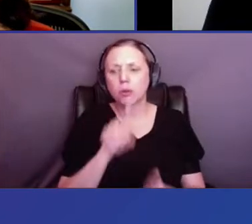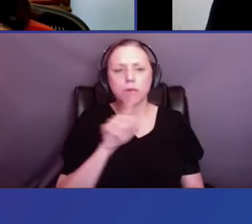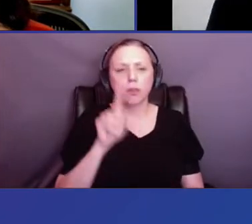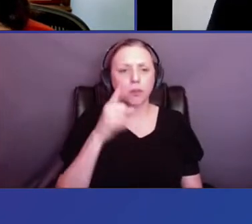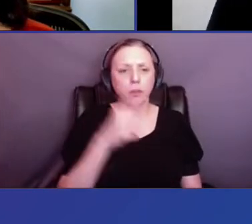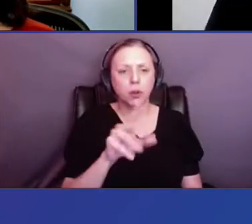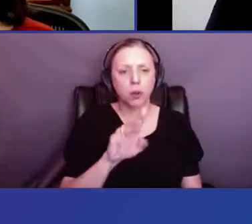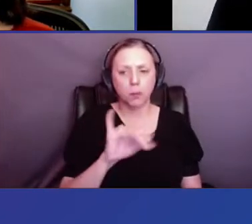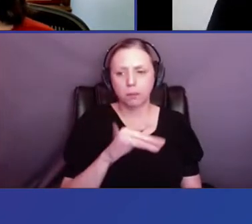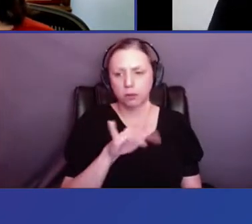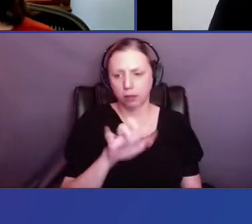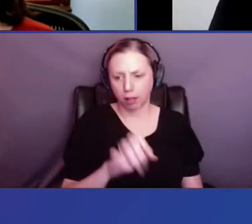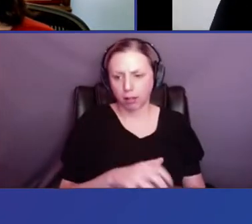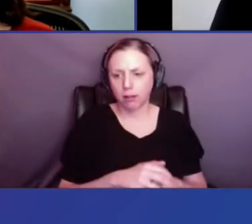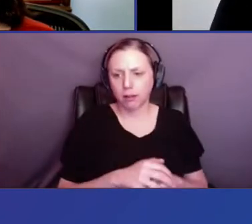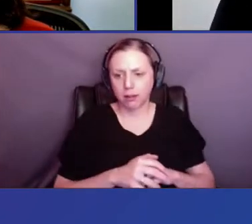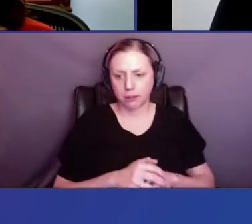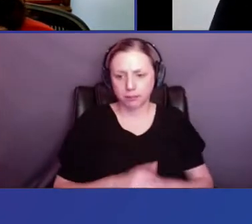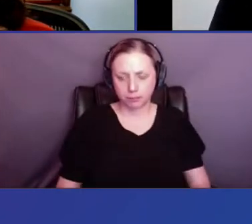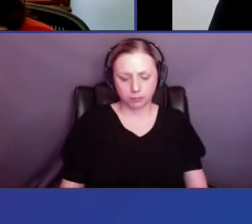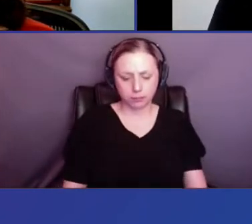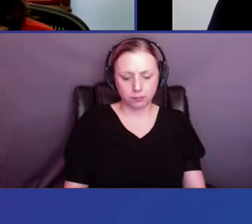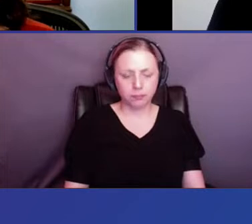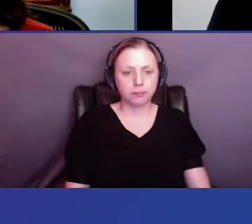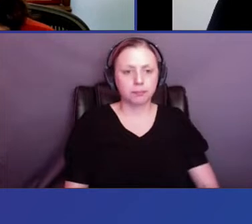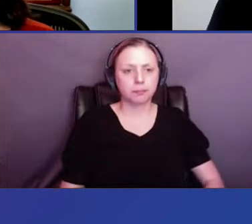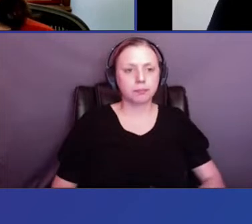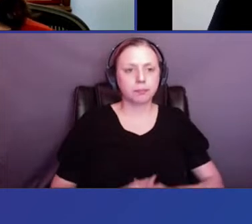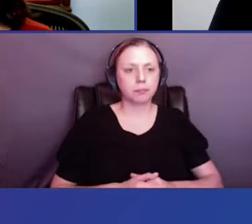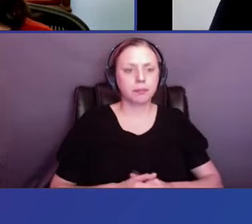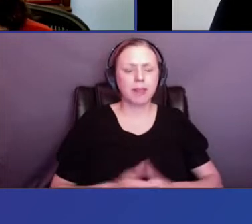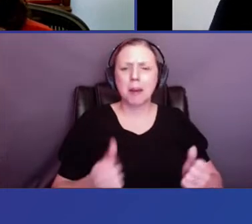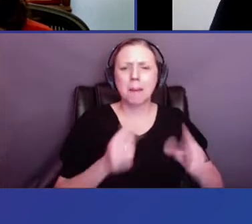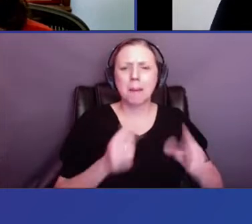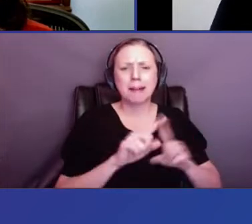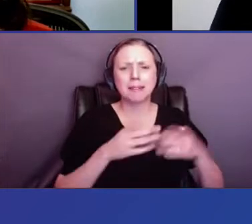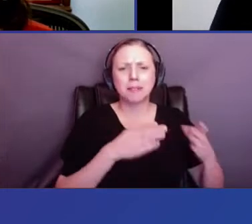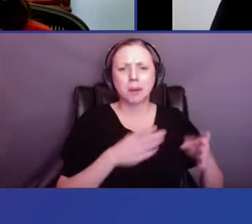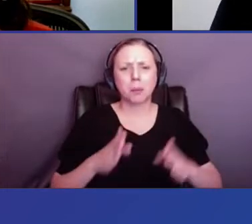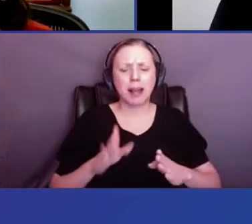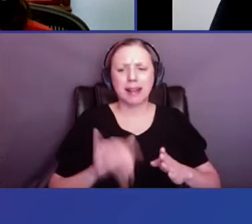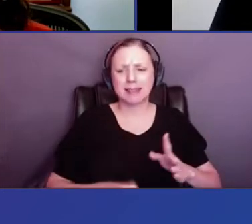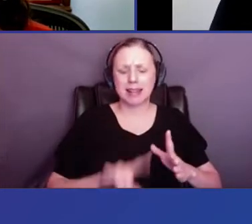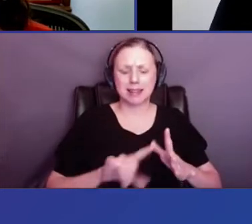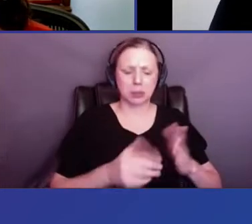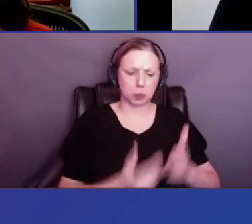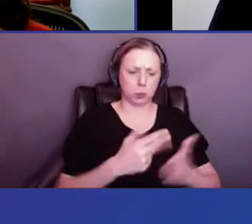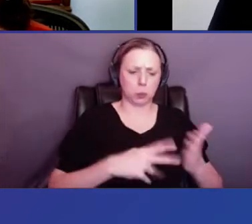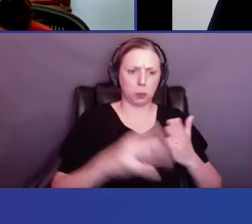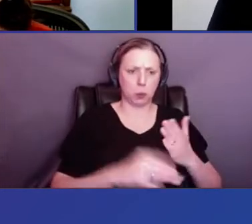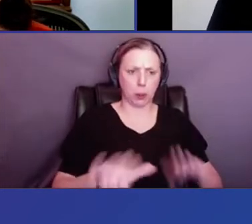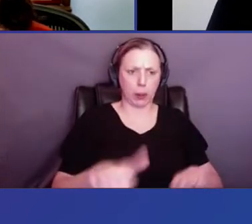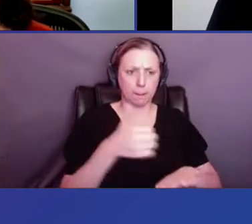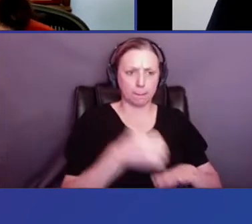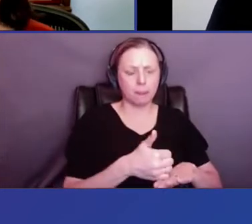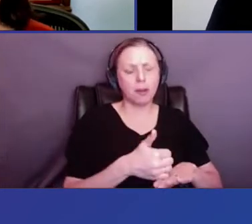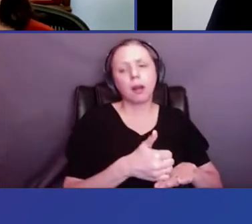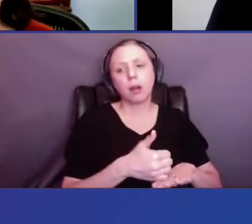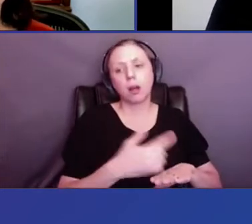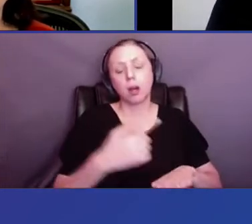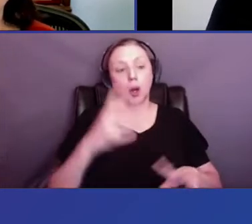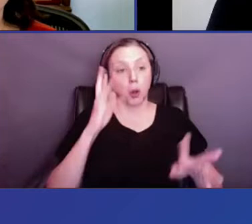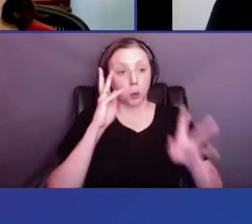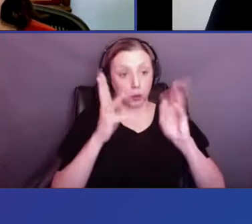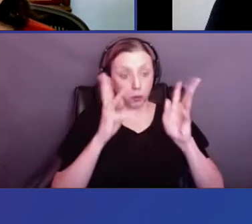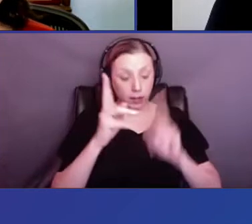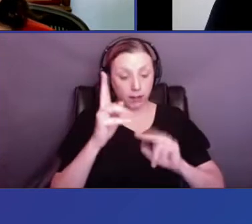Michelle, and correct me if I'm wrong, these are in many ways pilot programs, but it's unclear whether they will, well, with Creatives